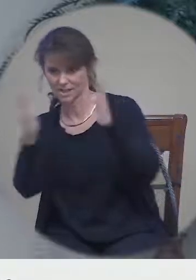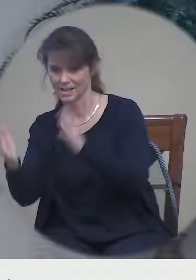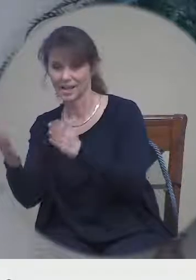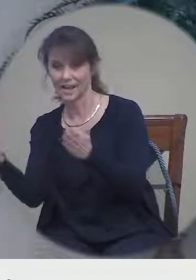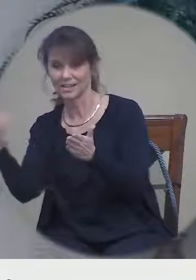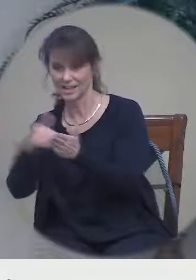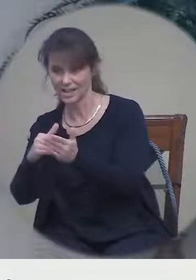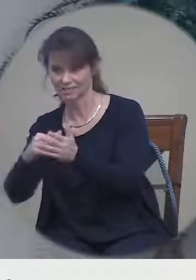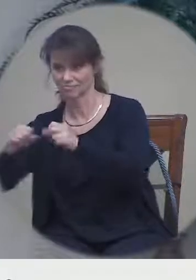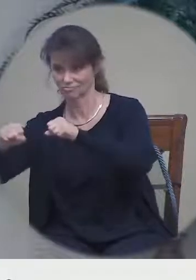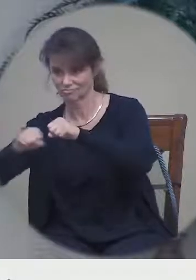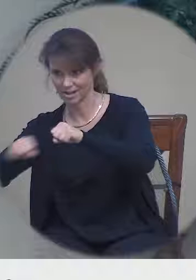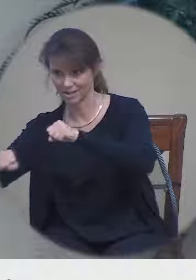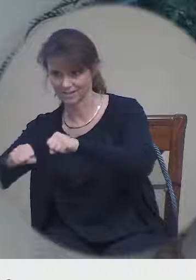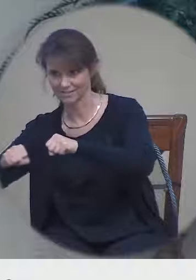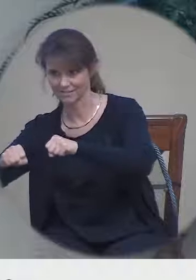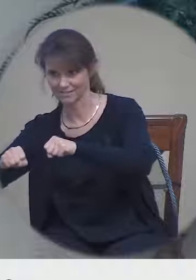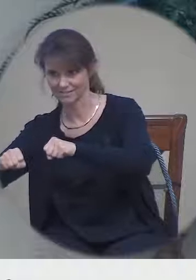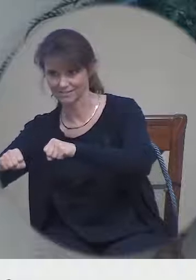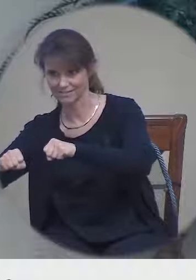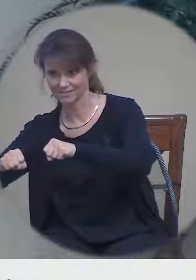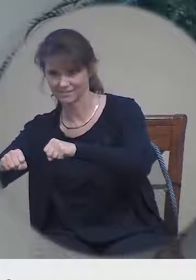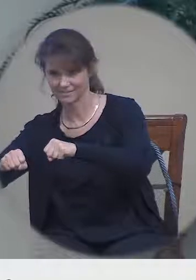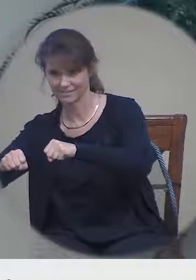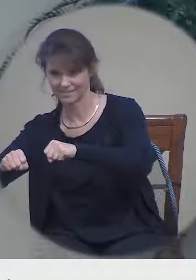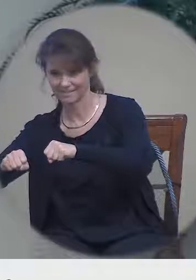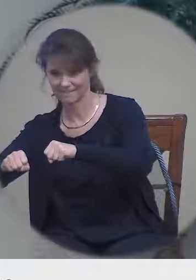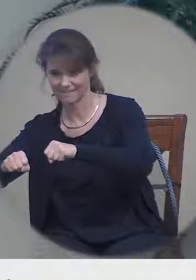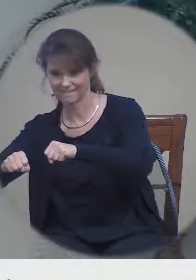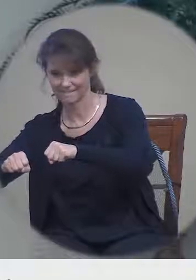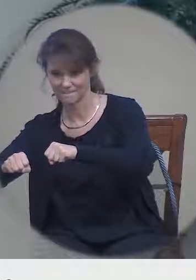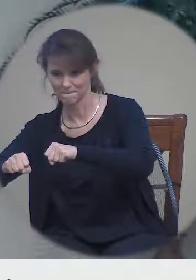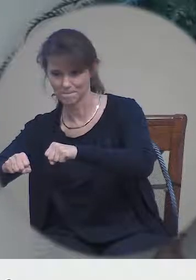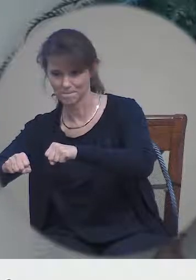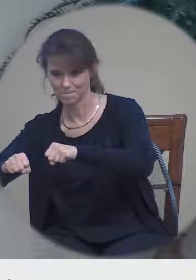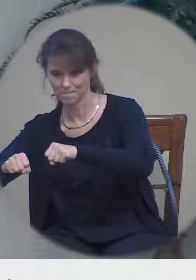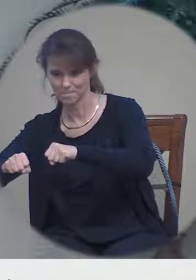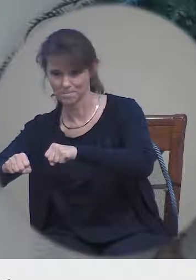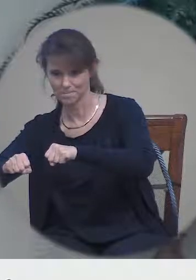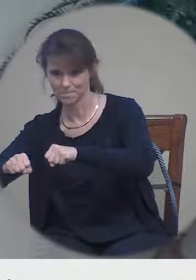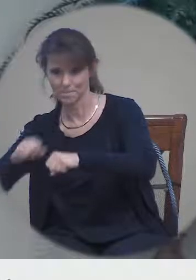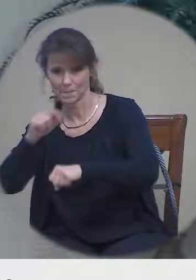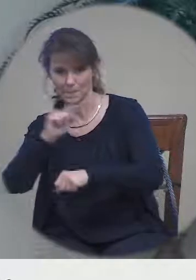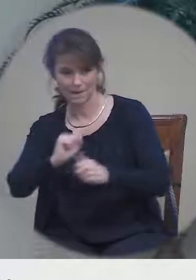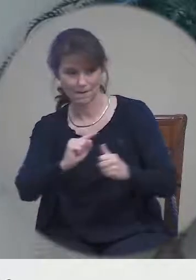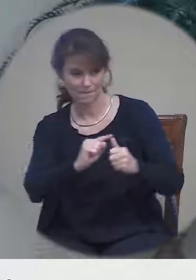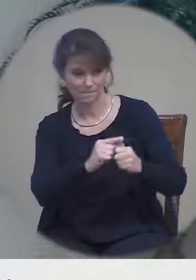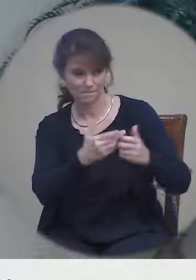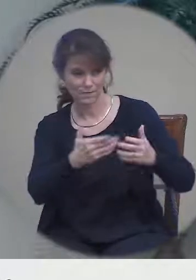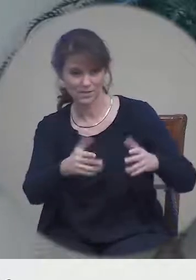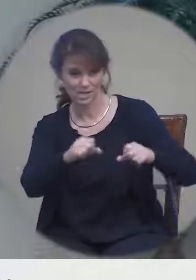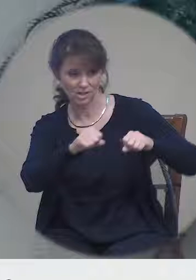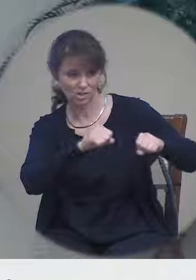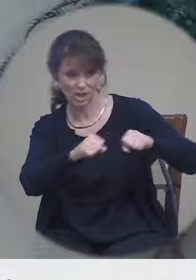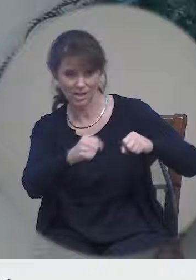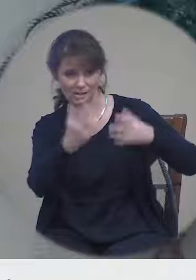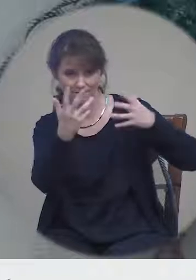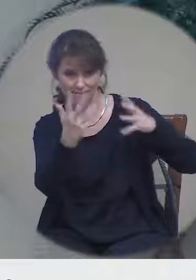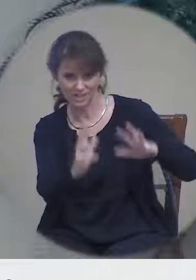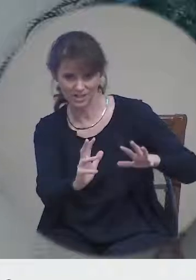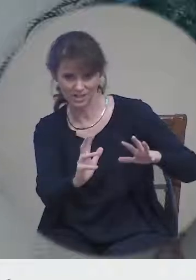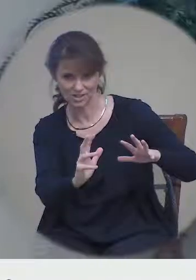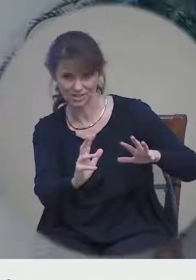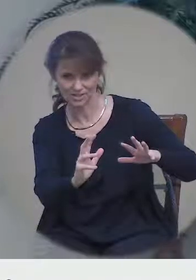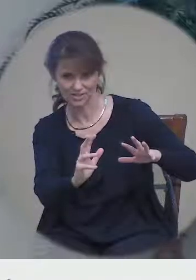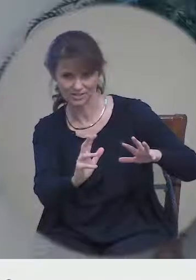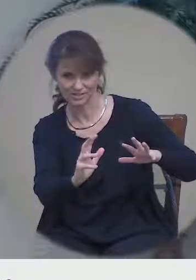more. Quoting the quote. The removal of those things that are being shaken, as of